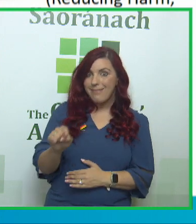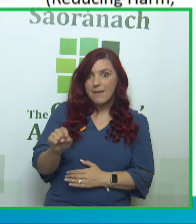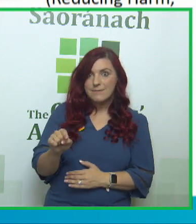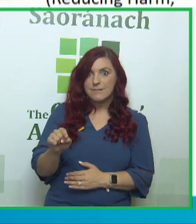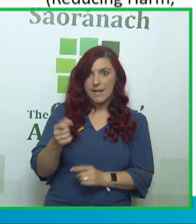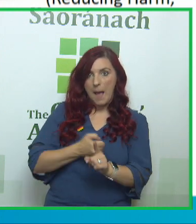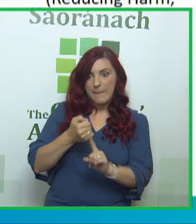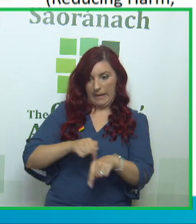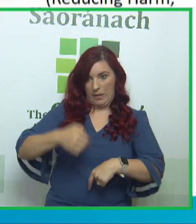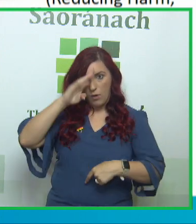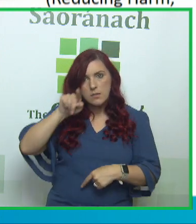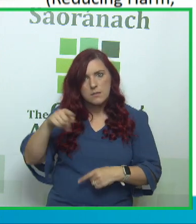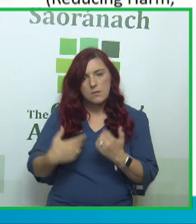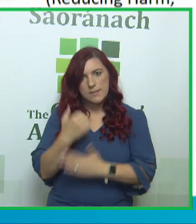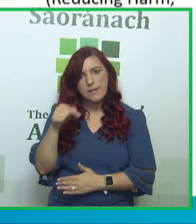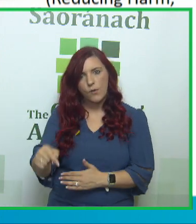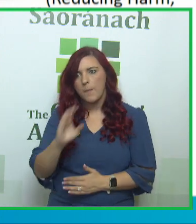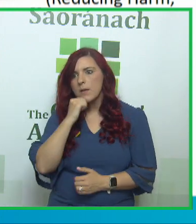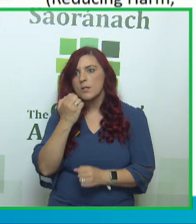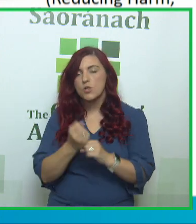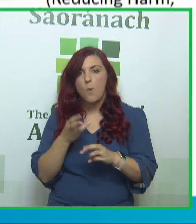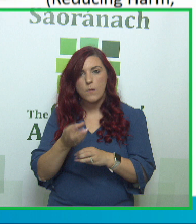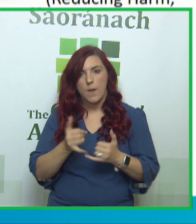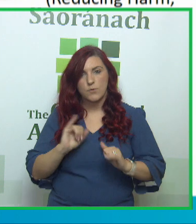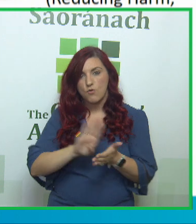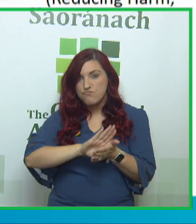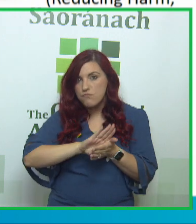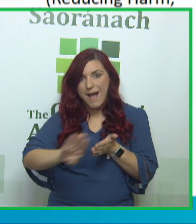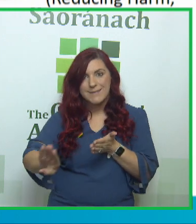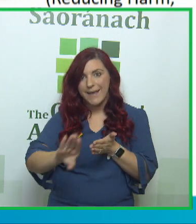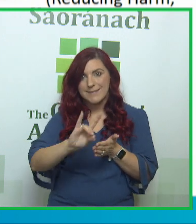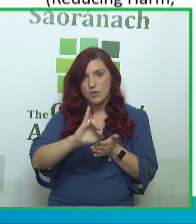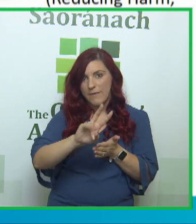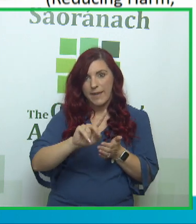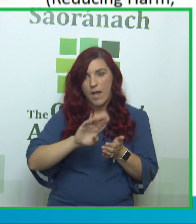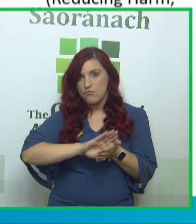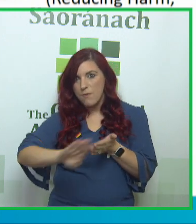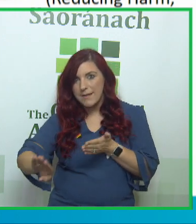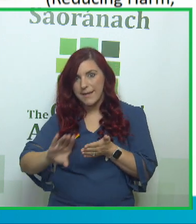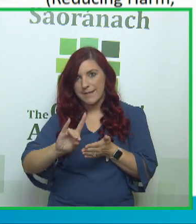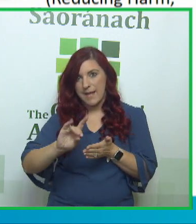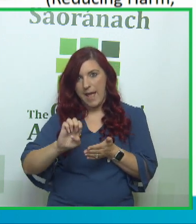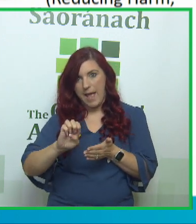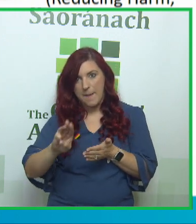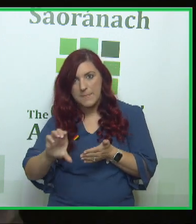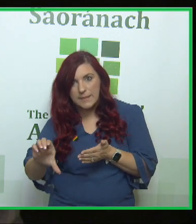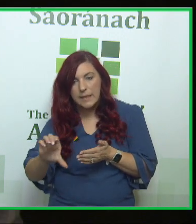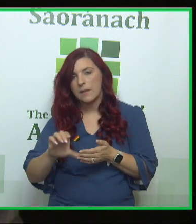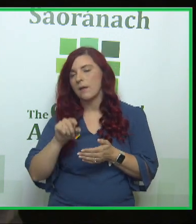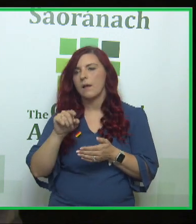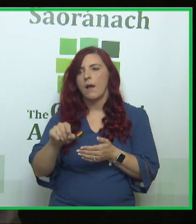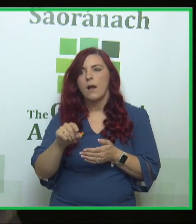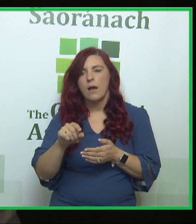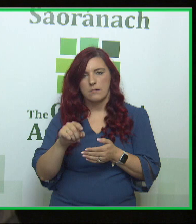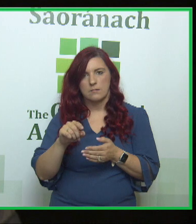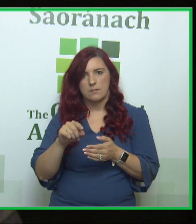successful because in some cases we've eradicated hepatitis and HIV. The crime rates were stabilised